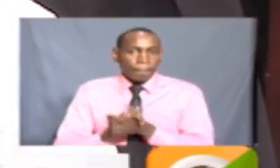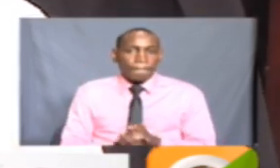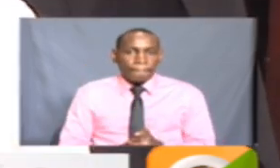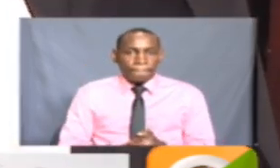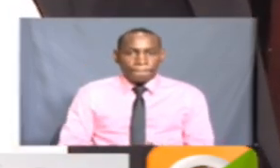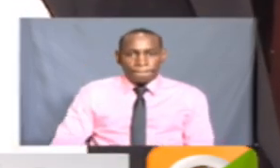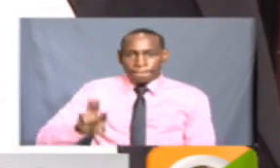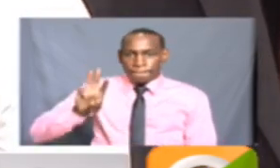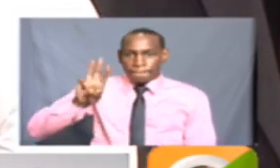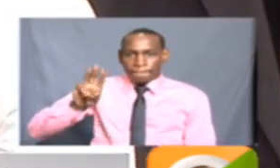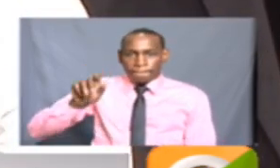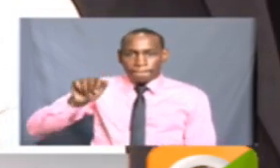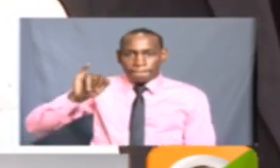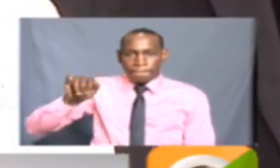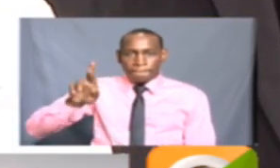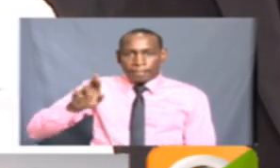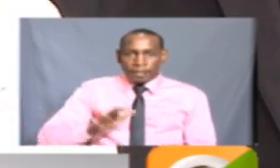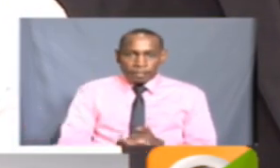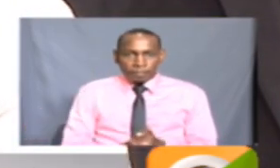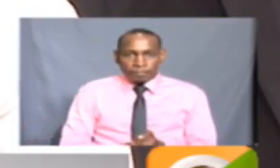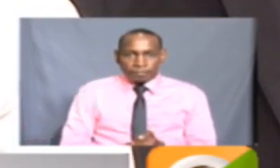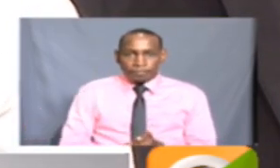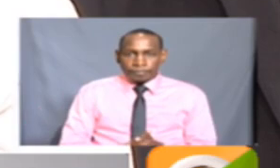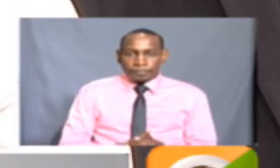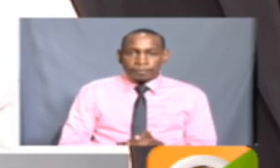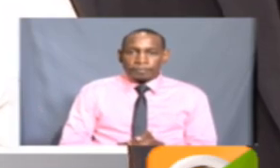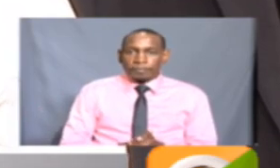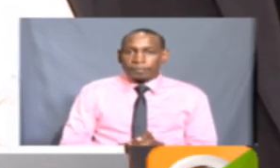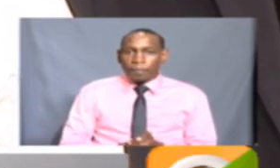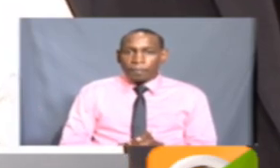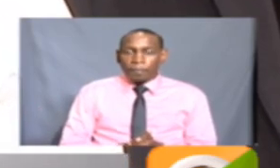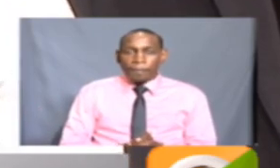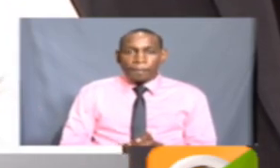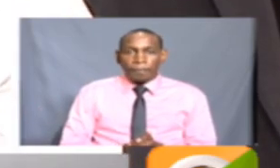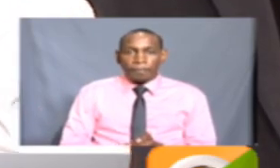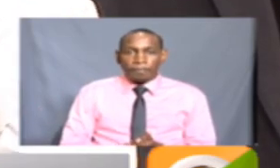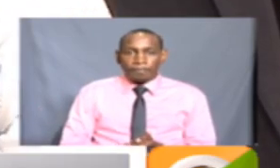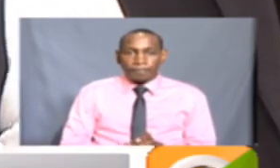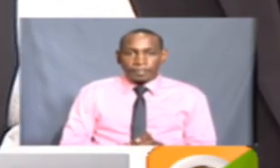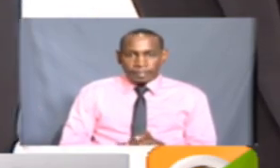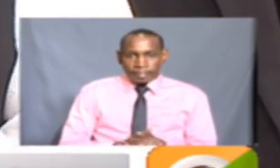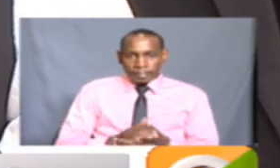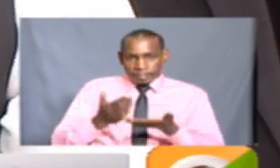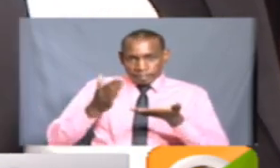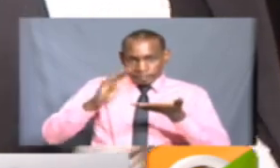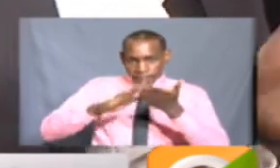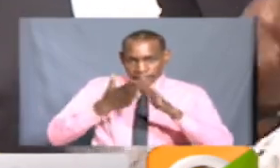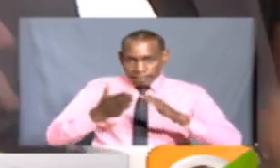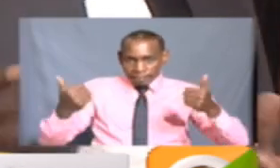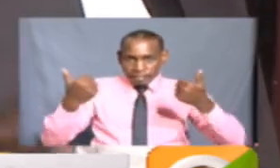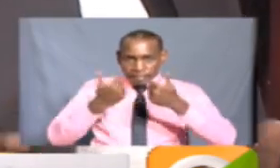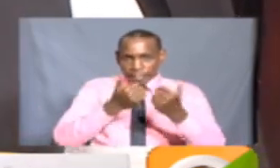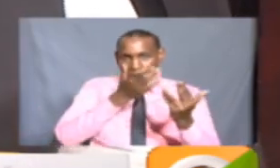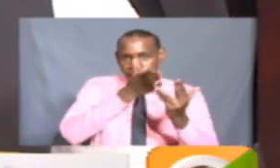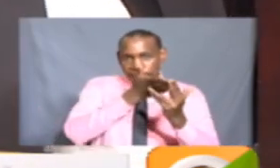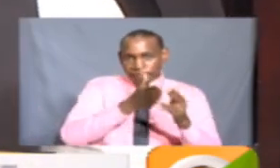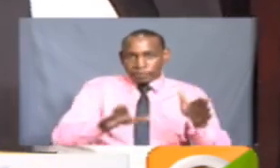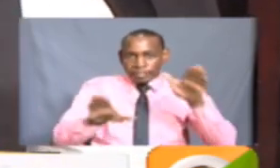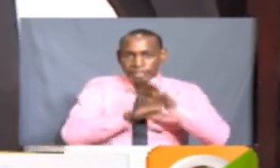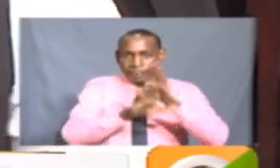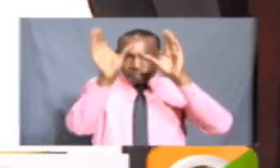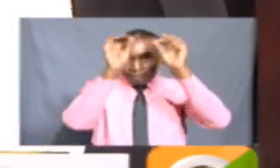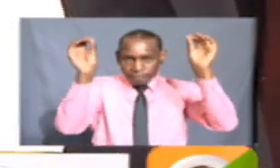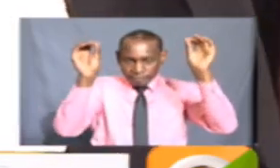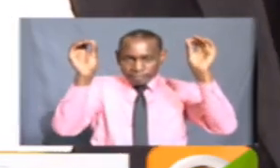Wajir, obviously, look, at the end of the day, Dr. PLO, this is turning out to be a contest between Deputy President William